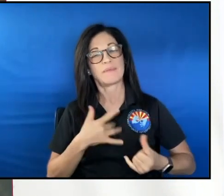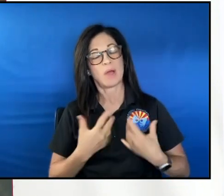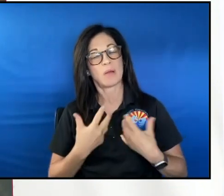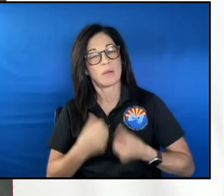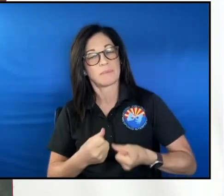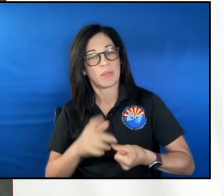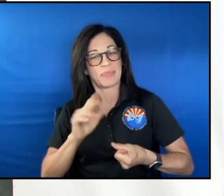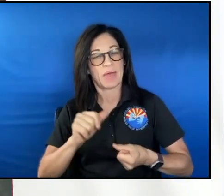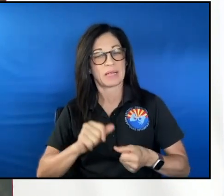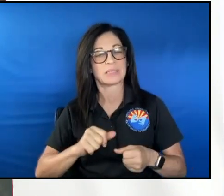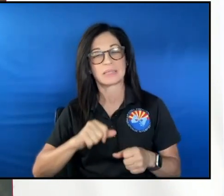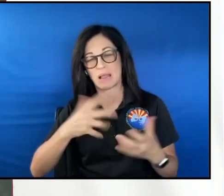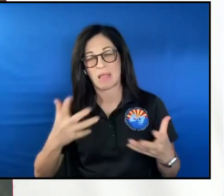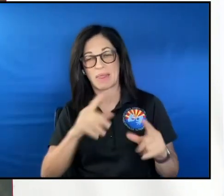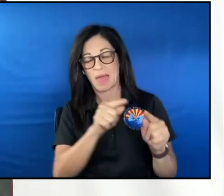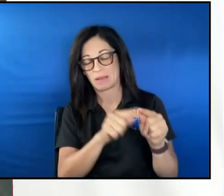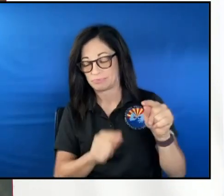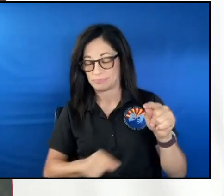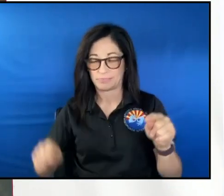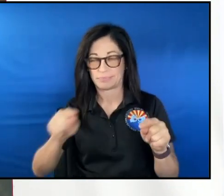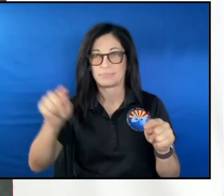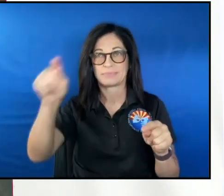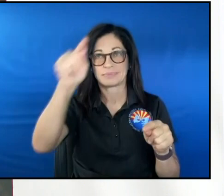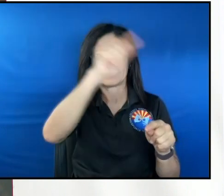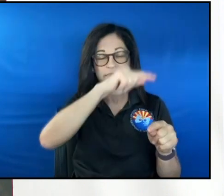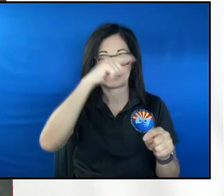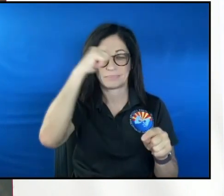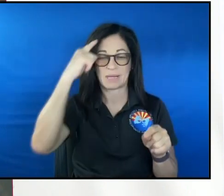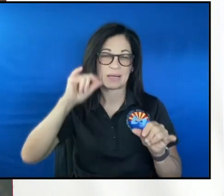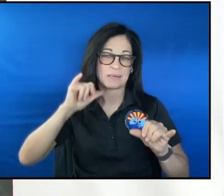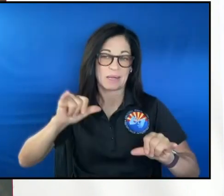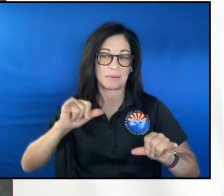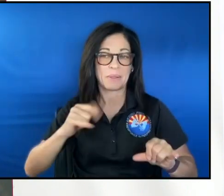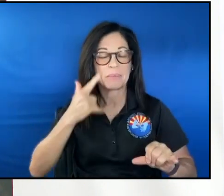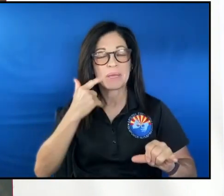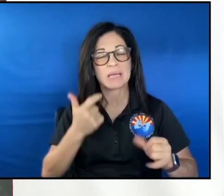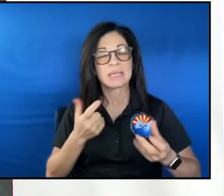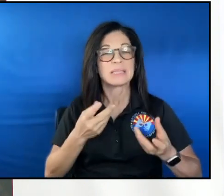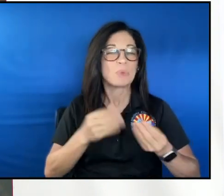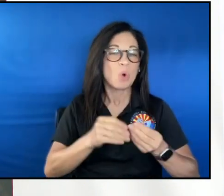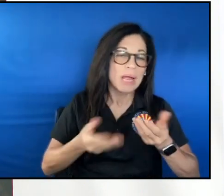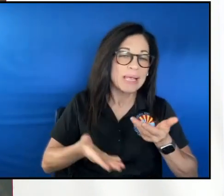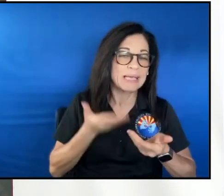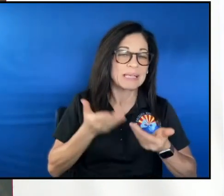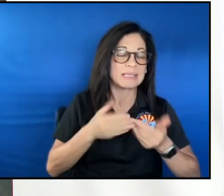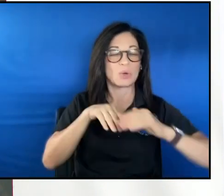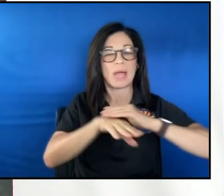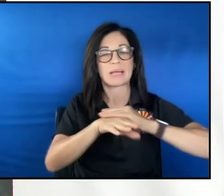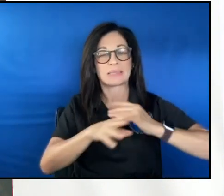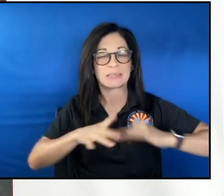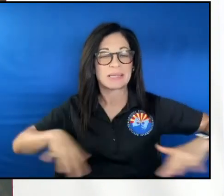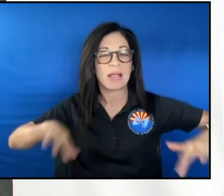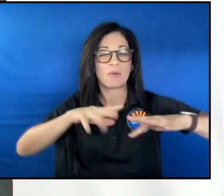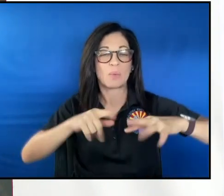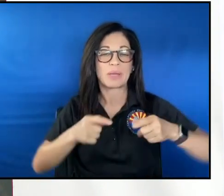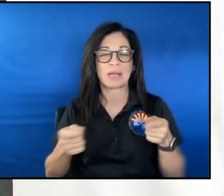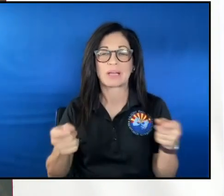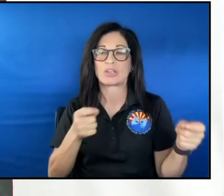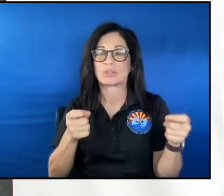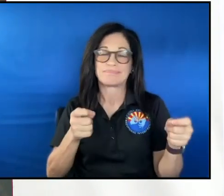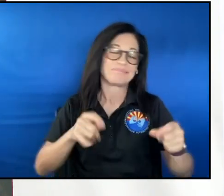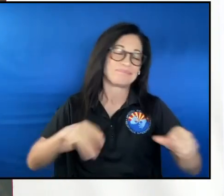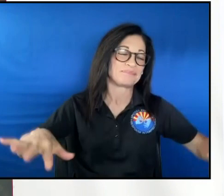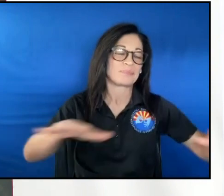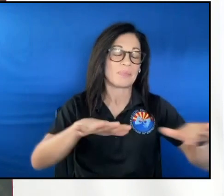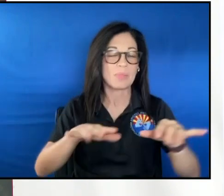because it's roughly, you know, it's some more gentle type of terrain that we can say that the threat of it